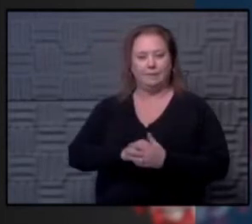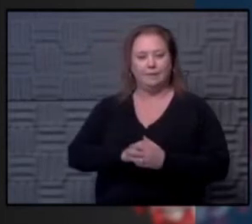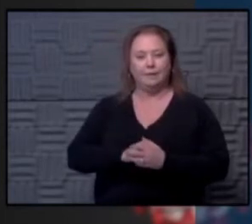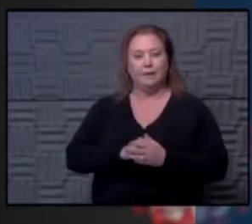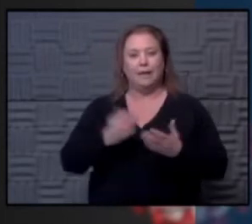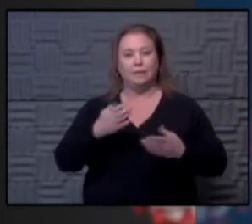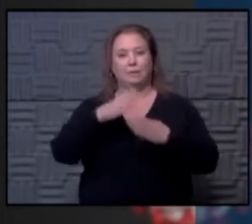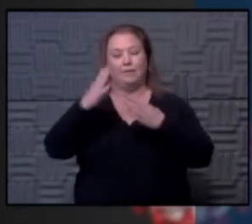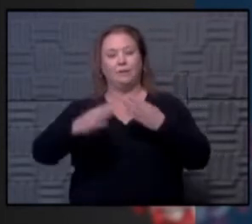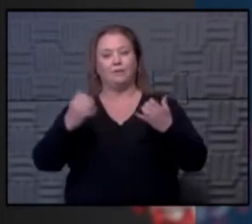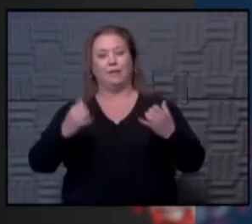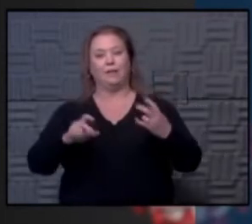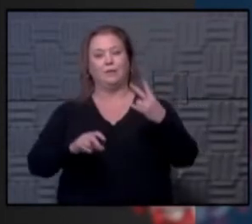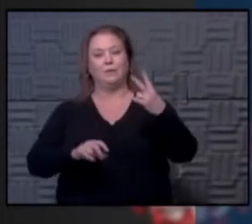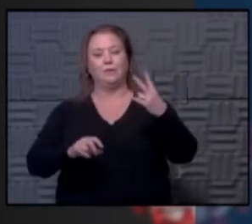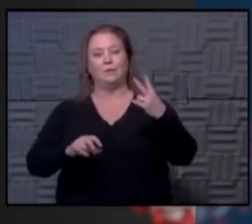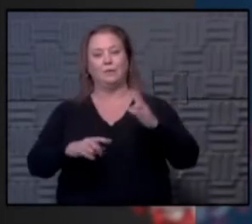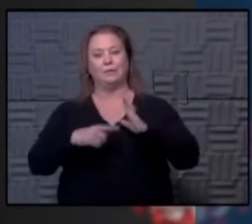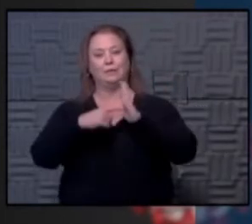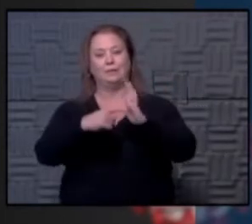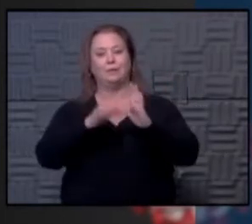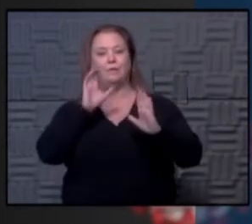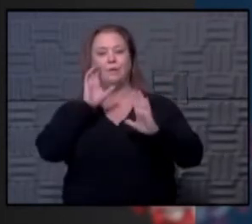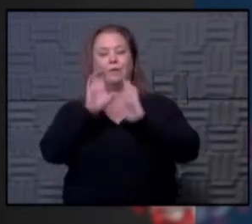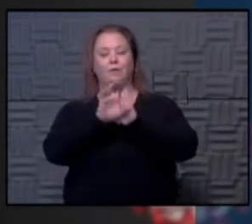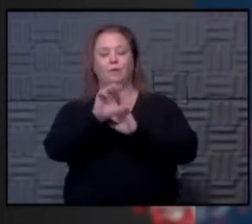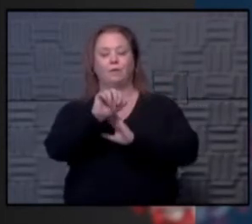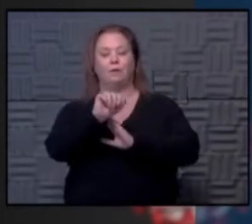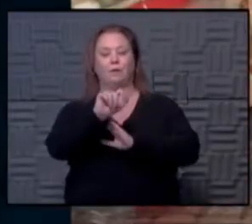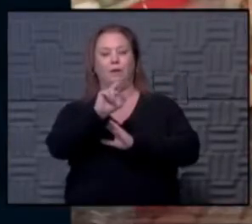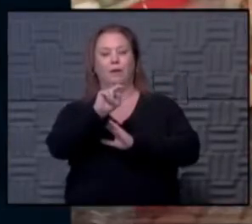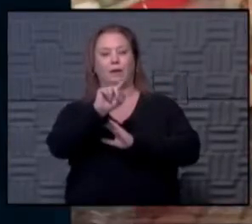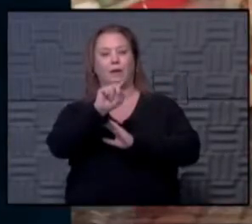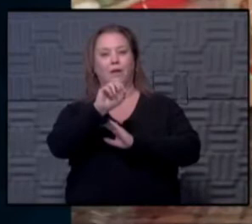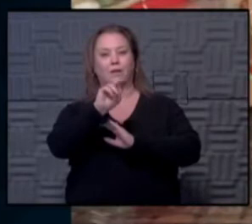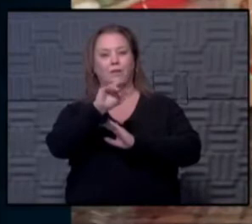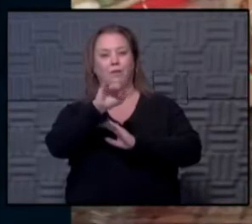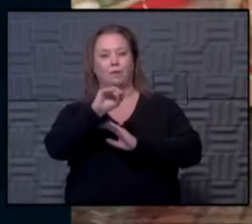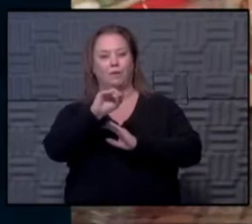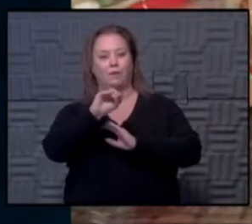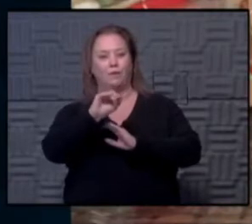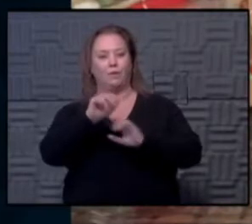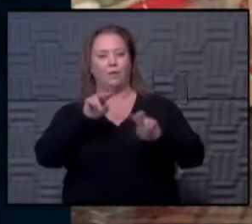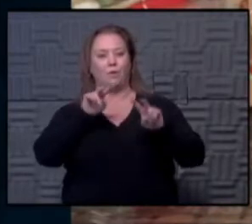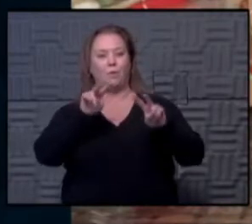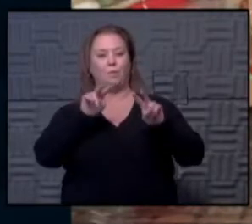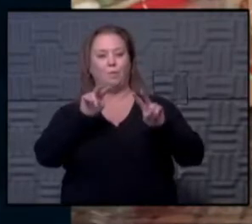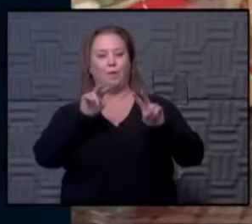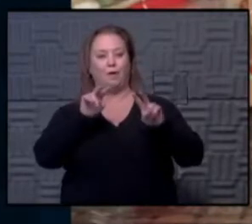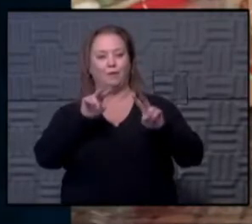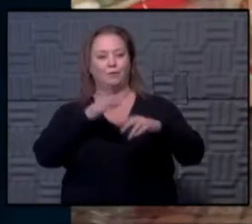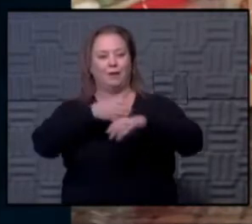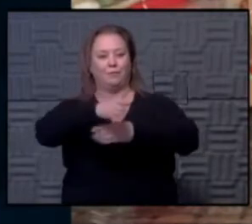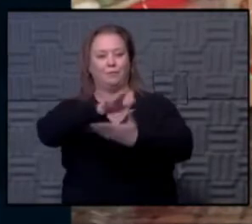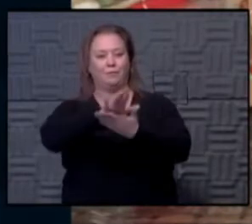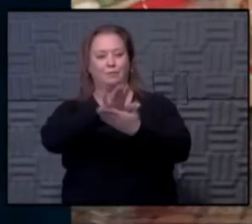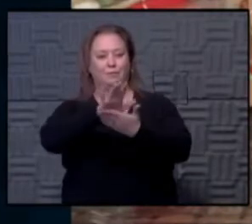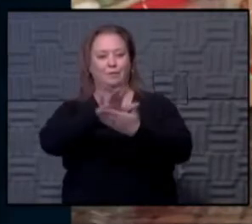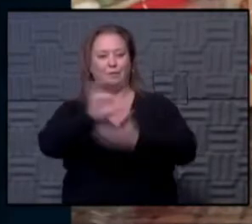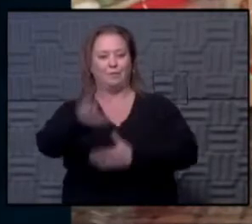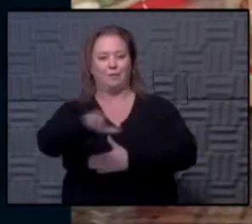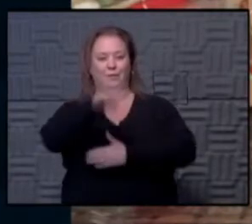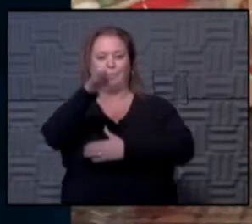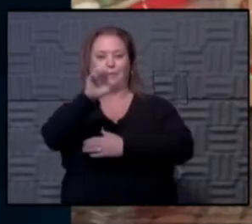we wind up today, 2 special photos to share from Antonio and from Tommy Ralph, who watch the morning media update after school with their